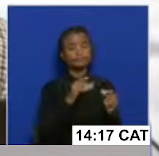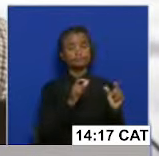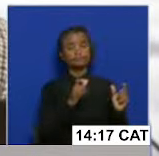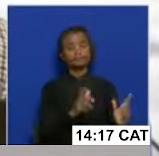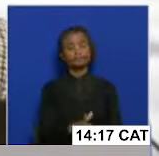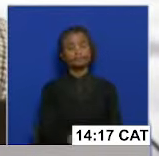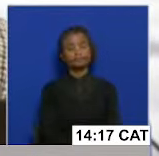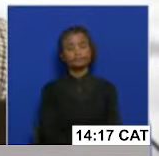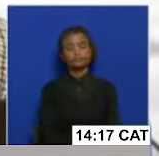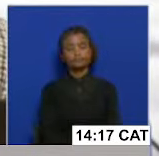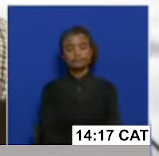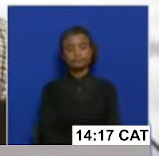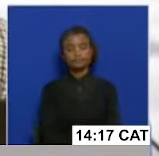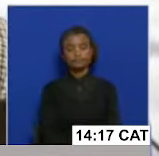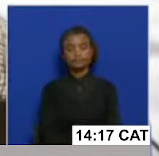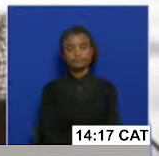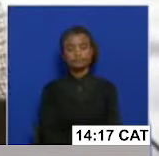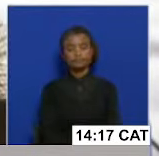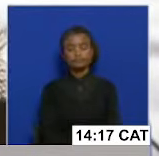Witness K,